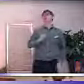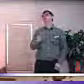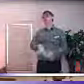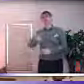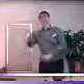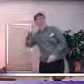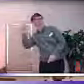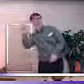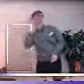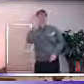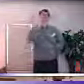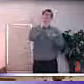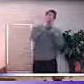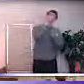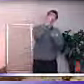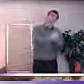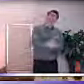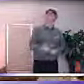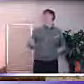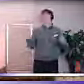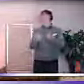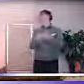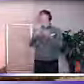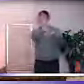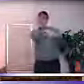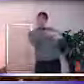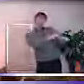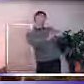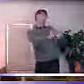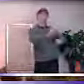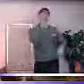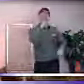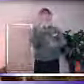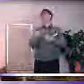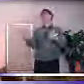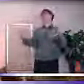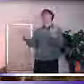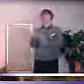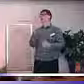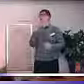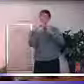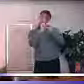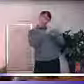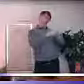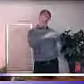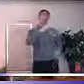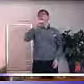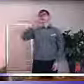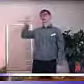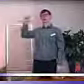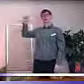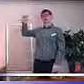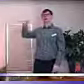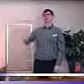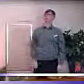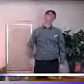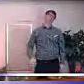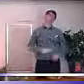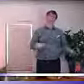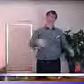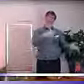hear it through statements or slogans. Maybe you yourself have even said it yourself, or we say things, oh yeah. Well, you